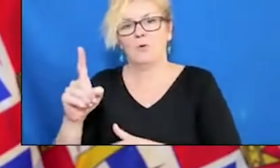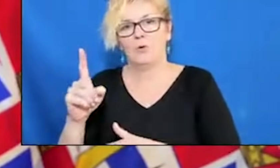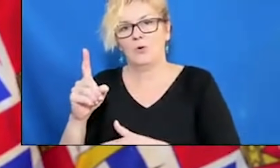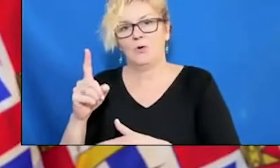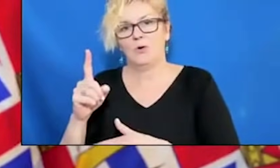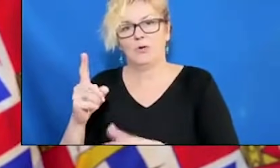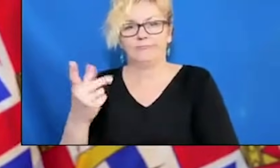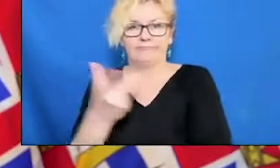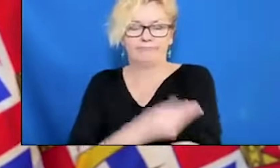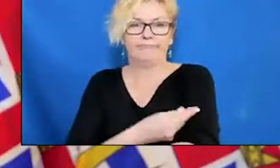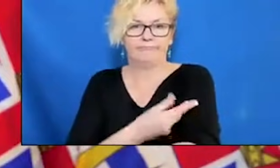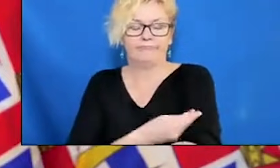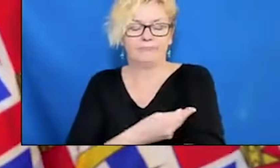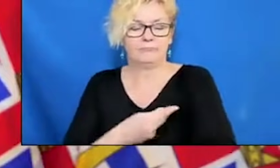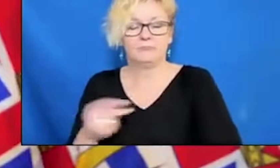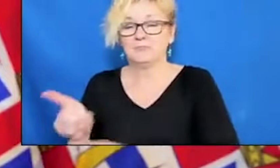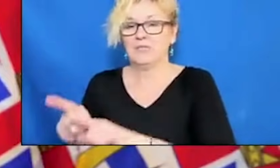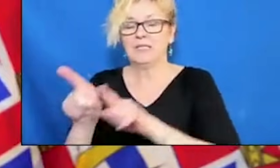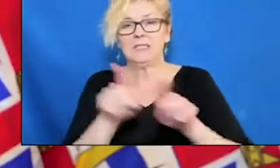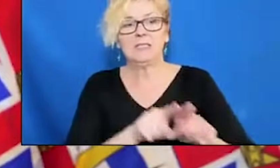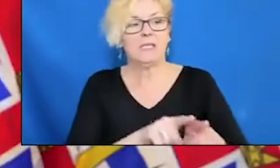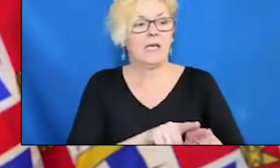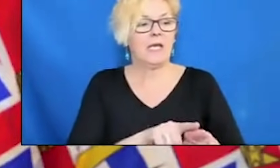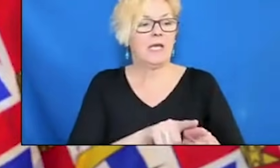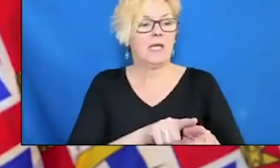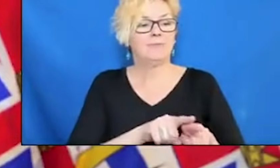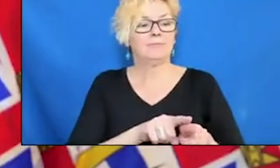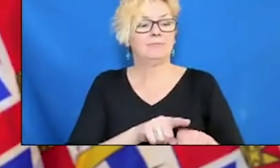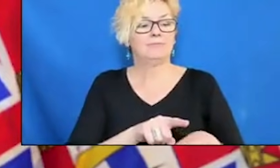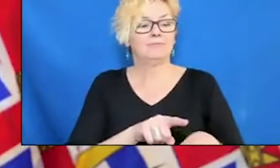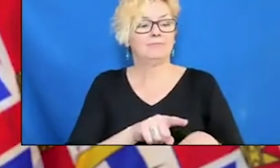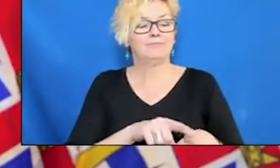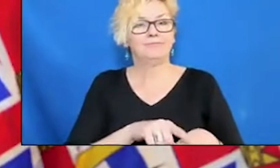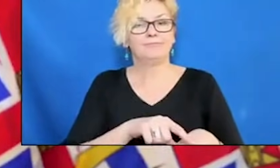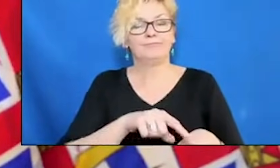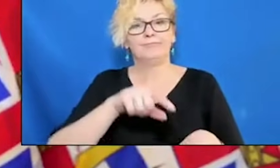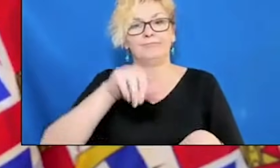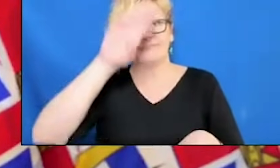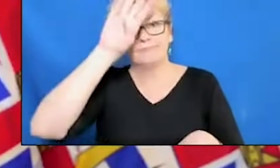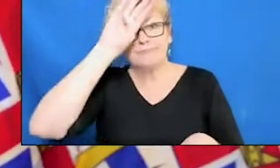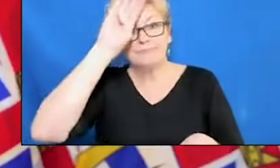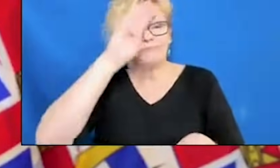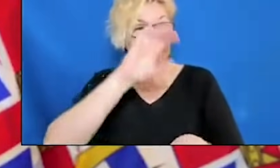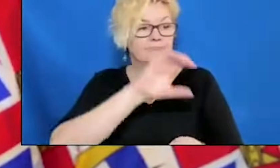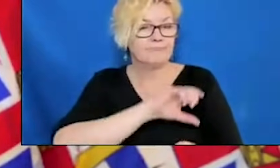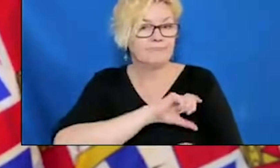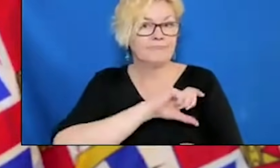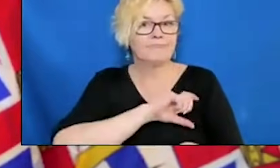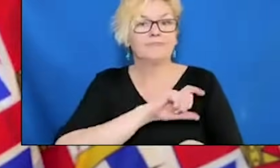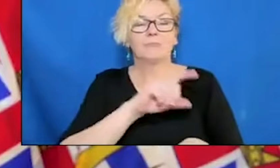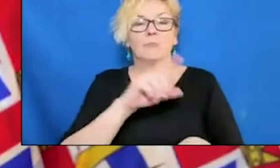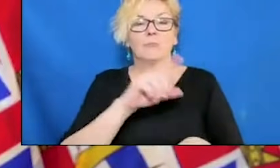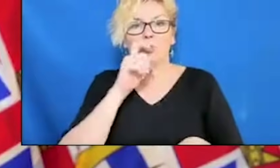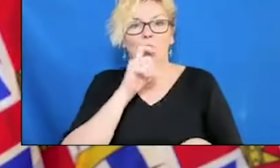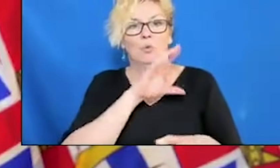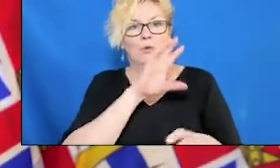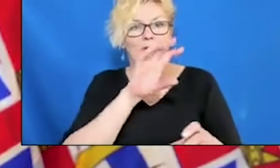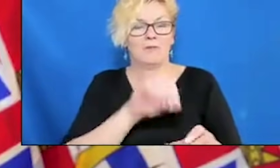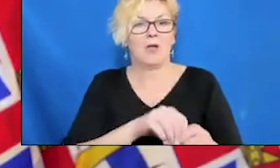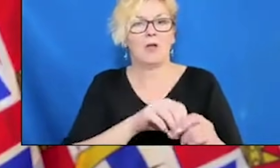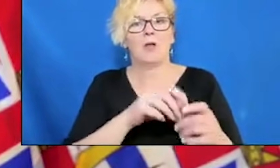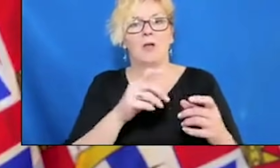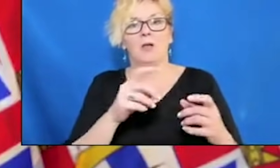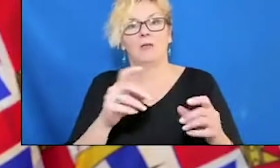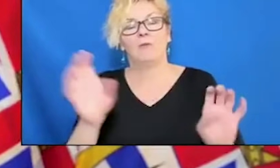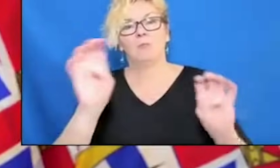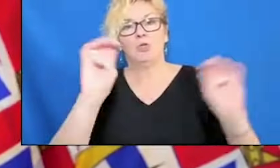an important function in society that can be disrupted, and disrupted quite severely if we start to get clusters